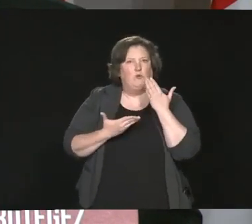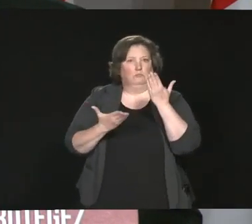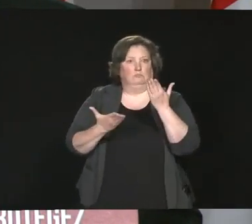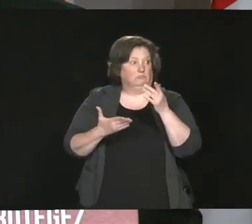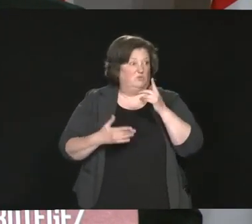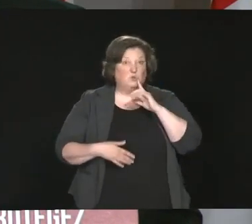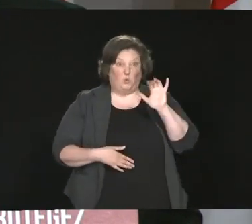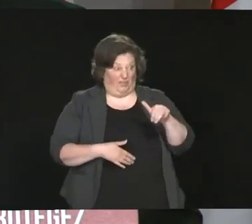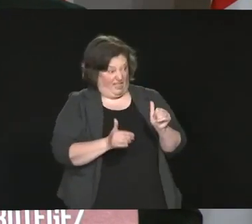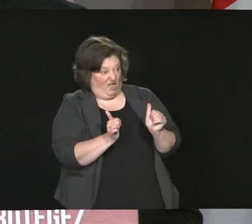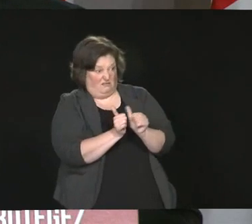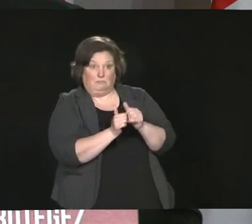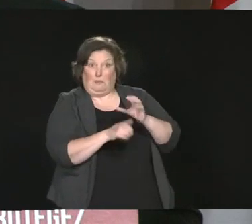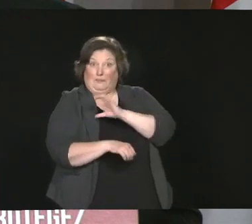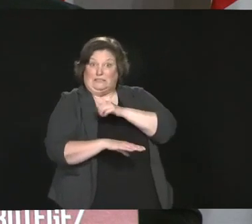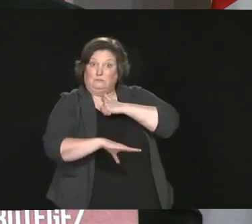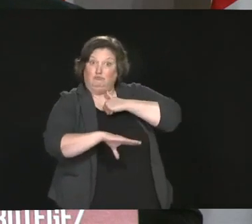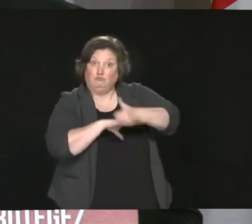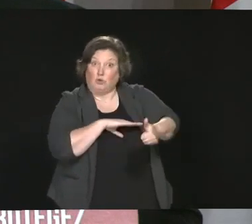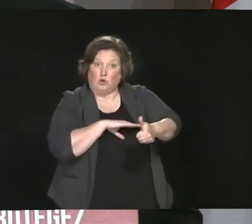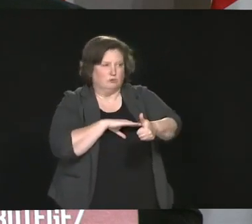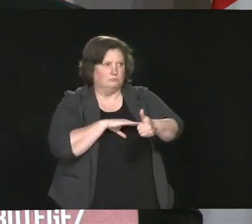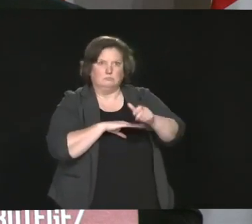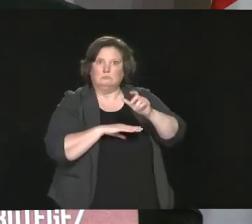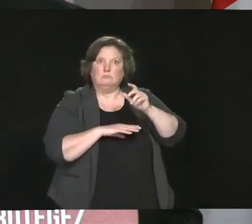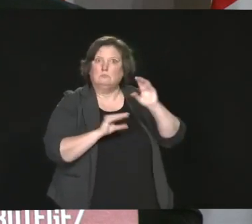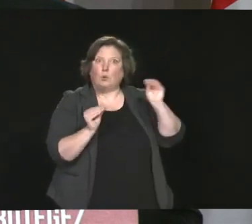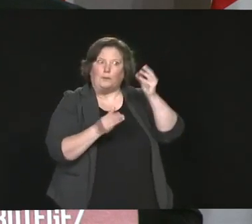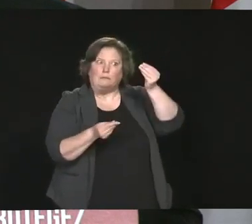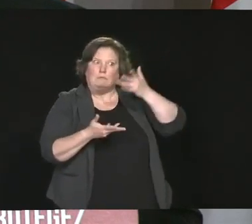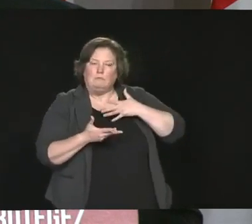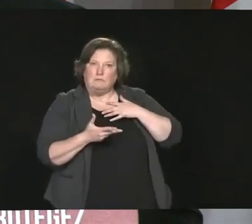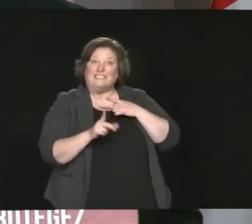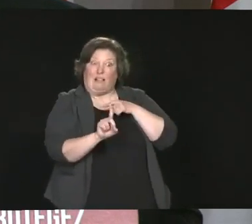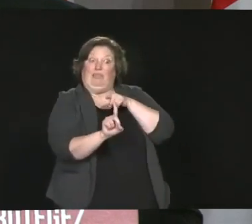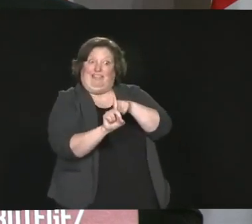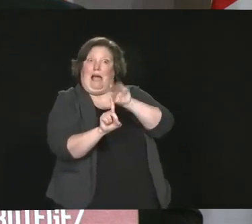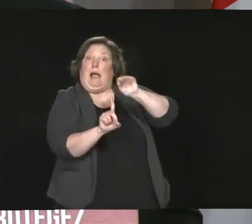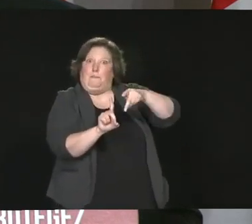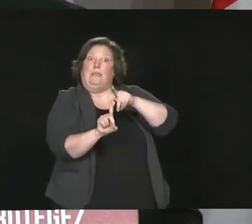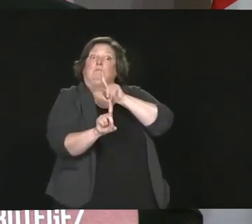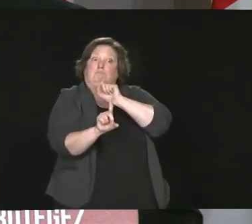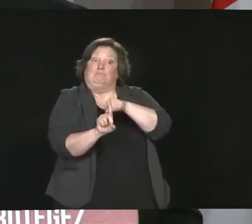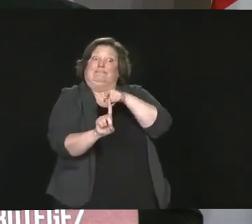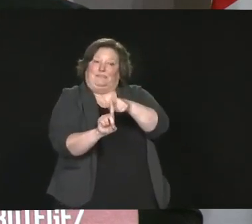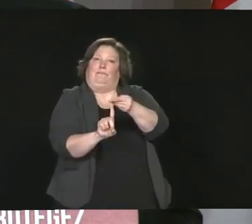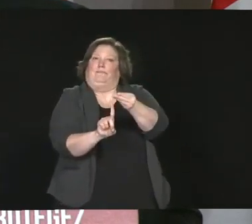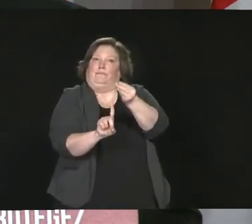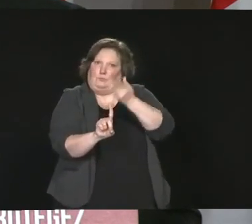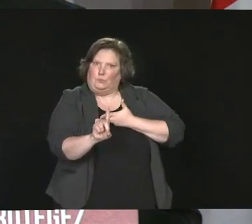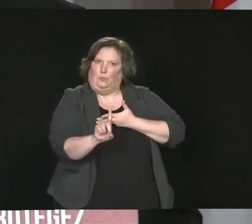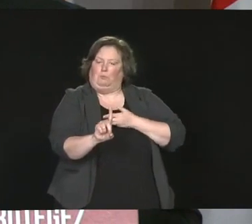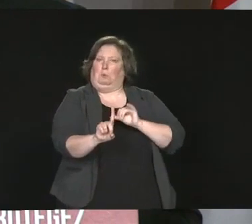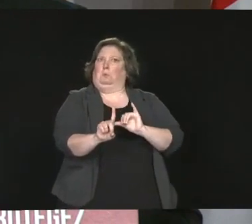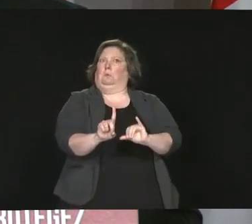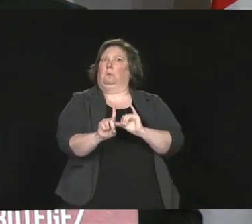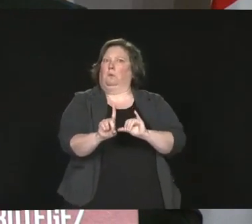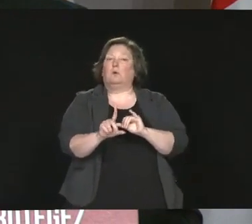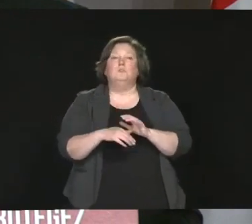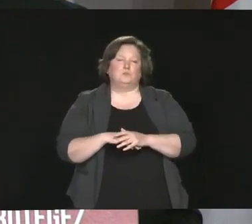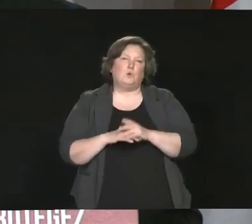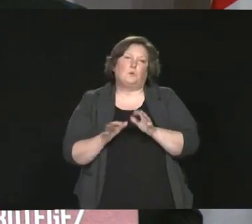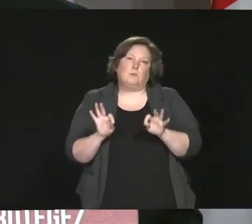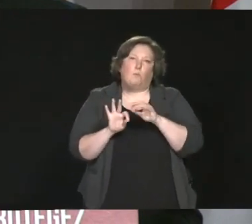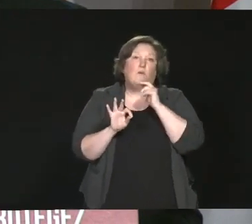the member did so. I think every member has that responsibility to report to this House and to their leader